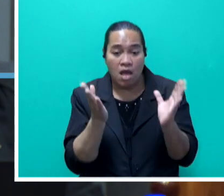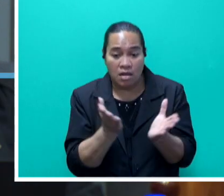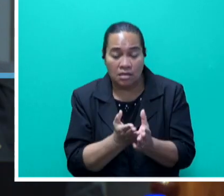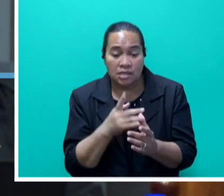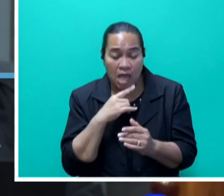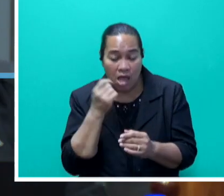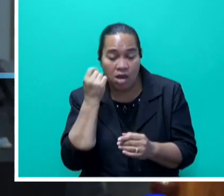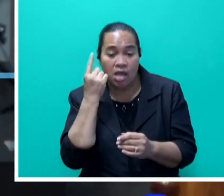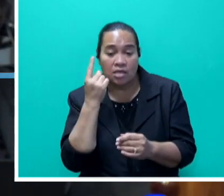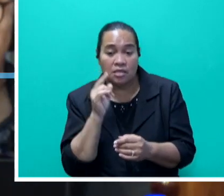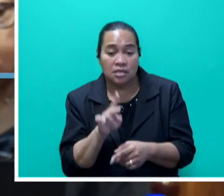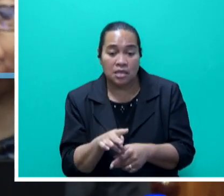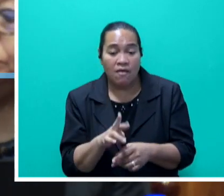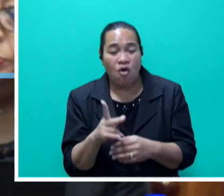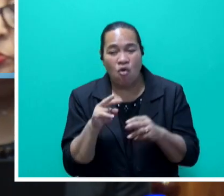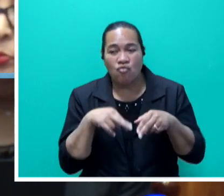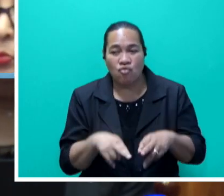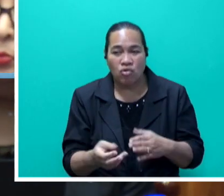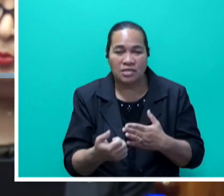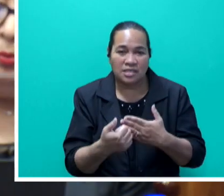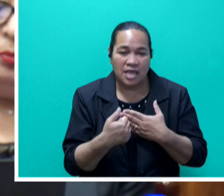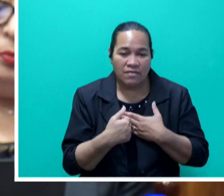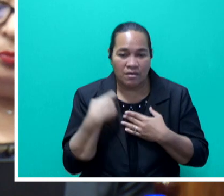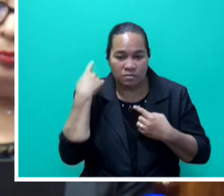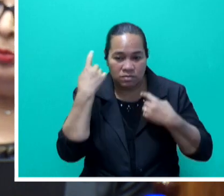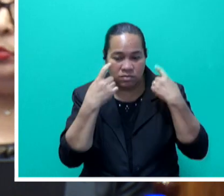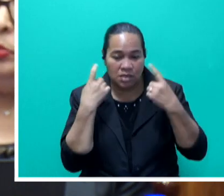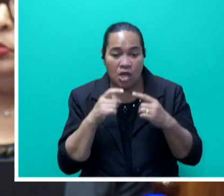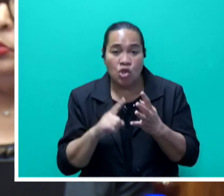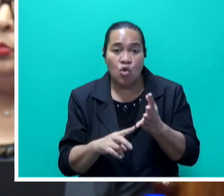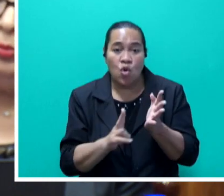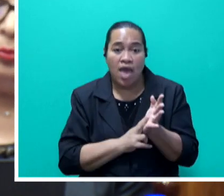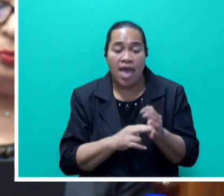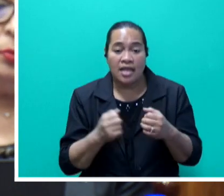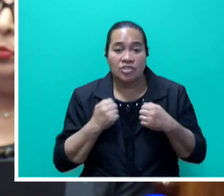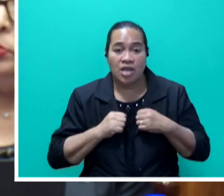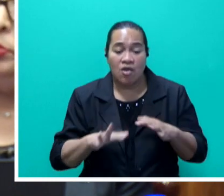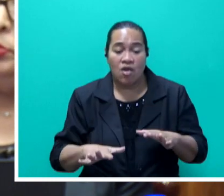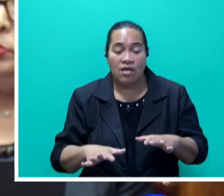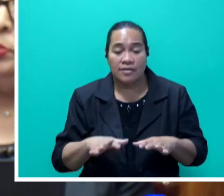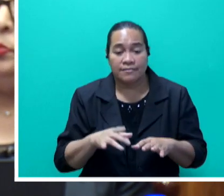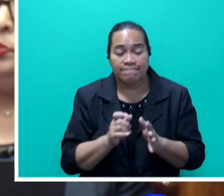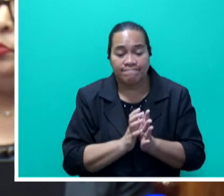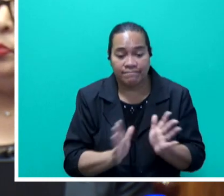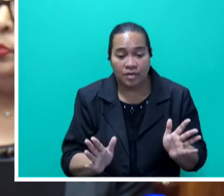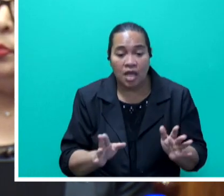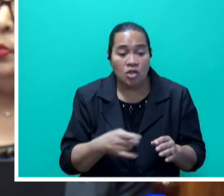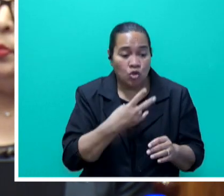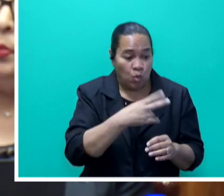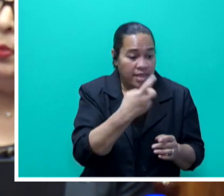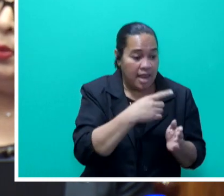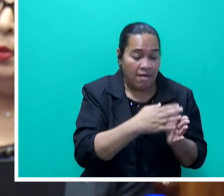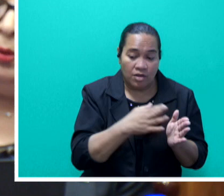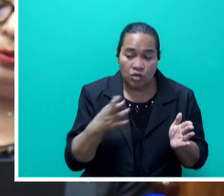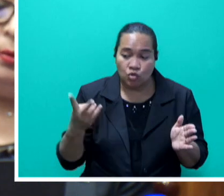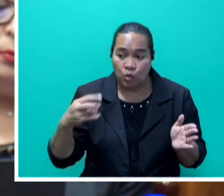these particular road safety concerns, the UN General Assembly in 2010 declared 2011 to 2020 as the